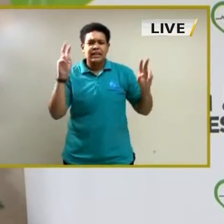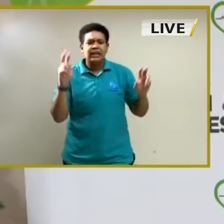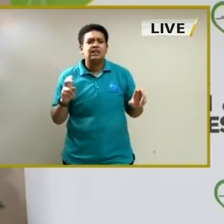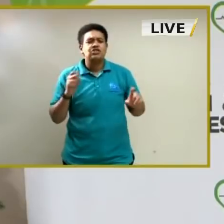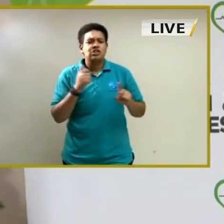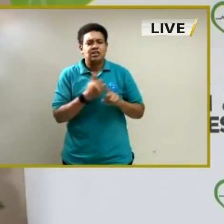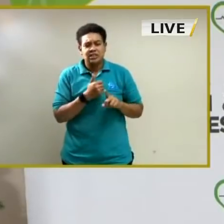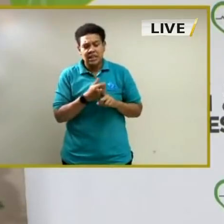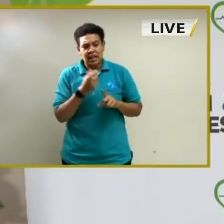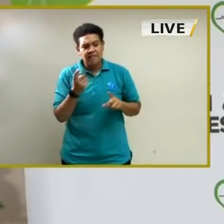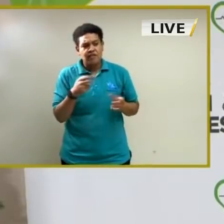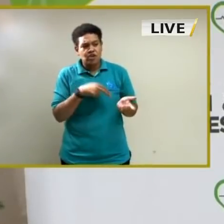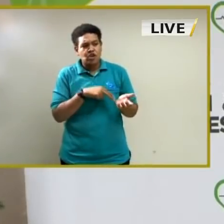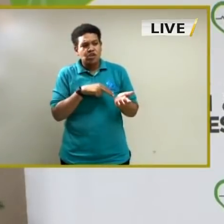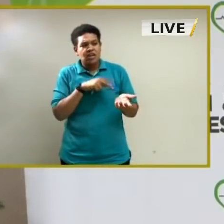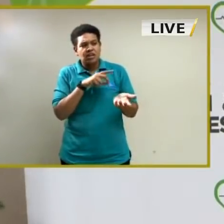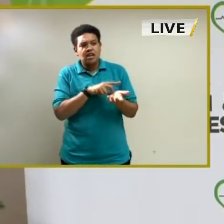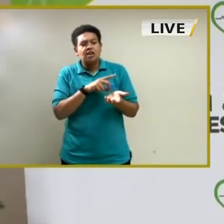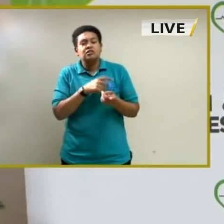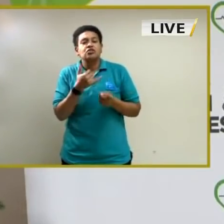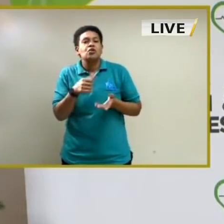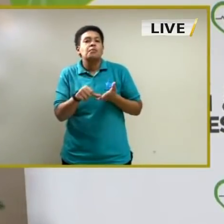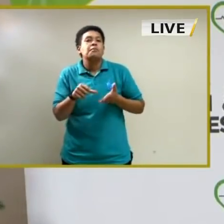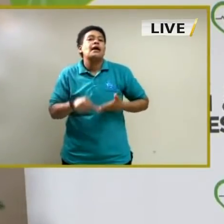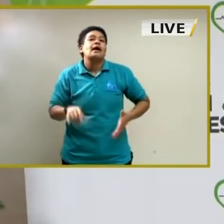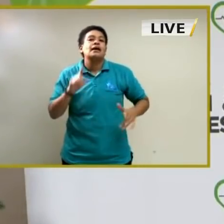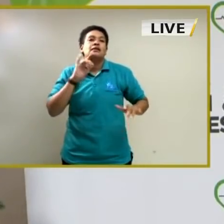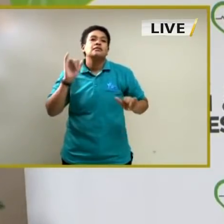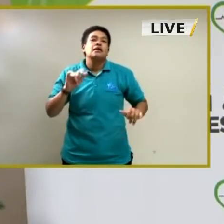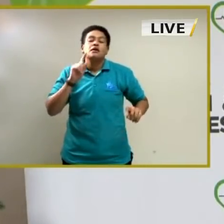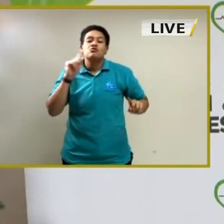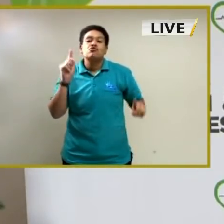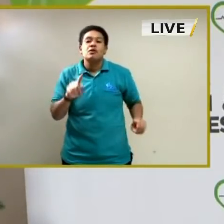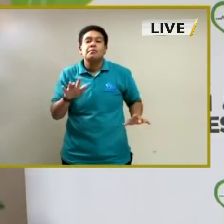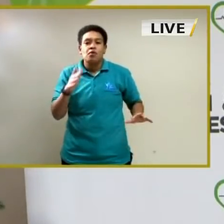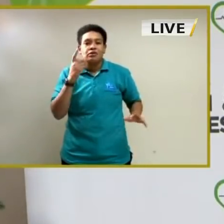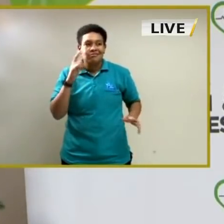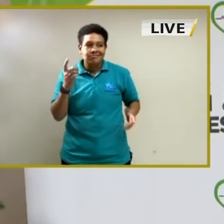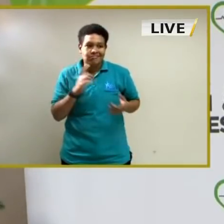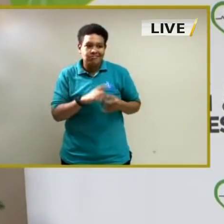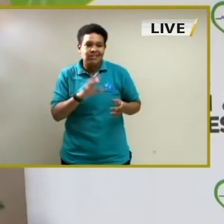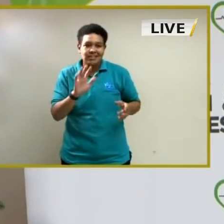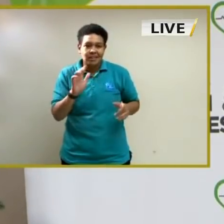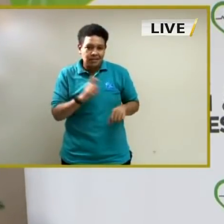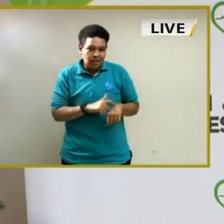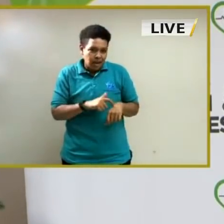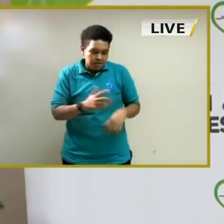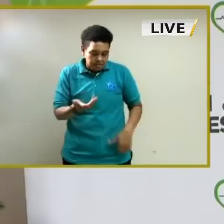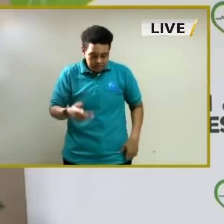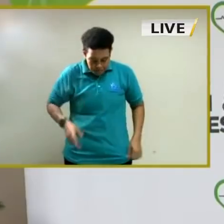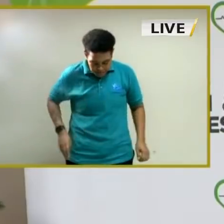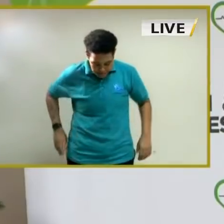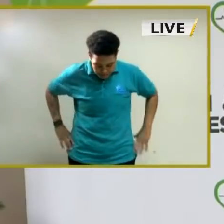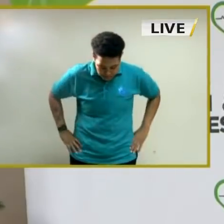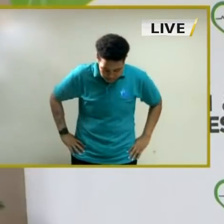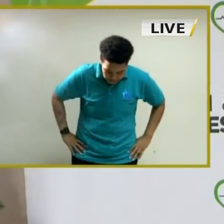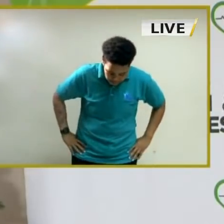and doctors being paid, as it would have been reported this morning? There's been an issue with that.